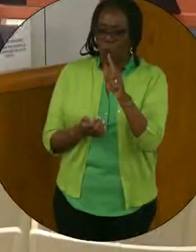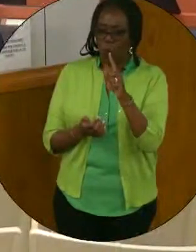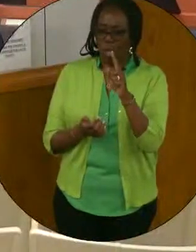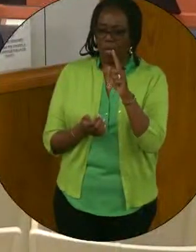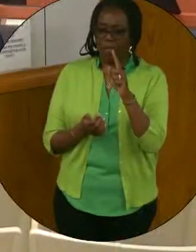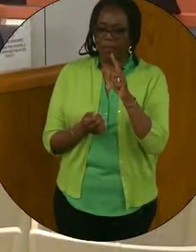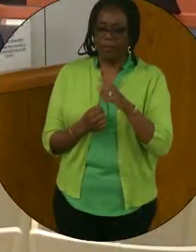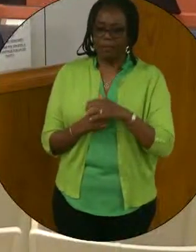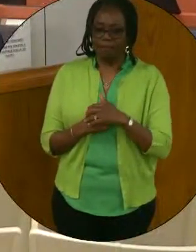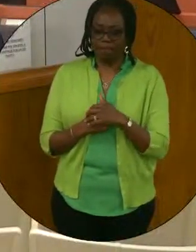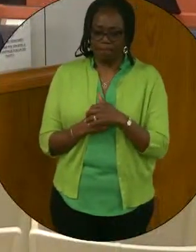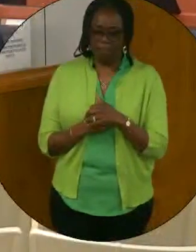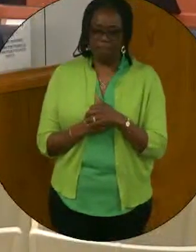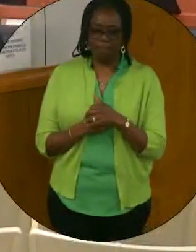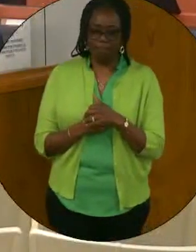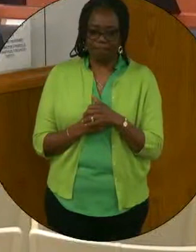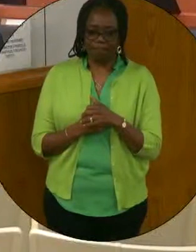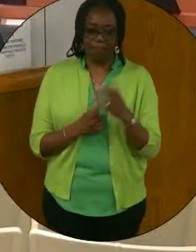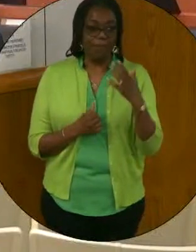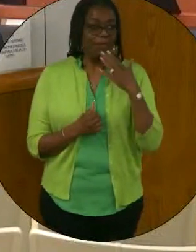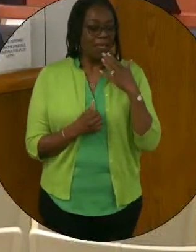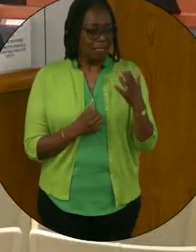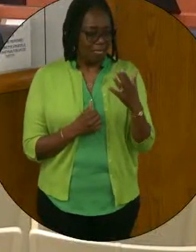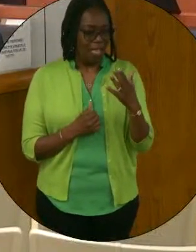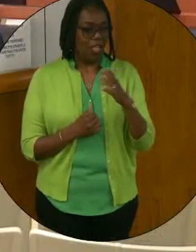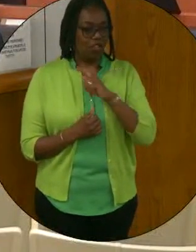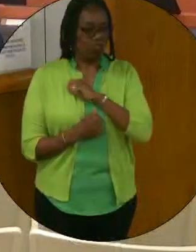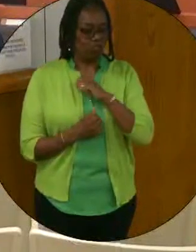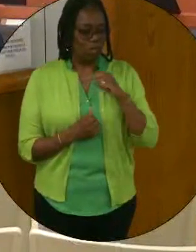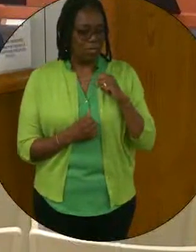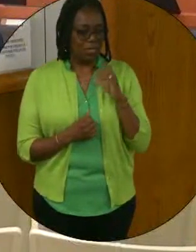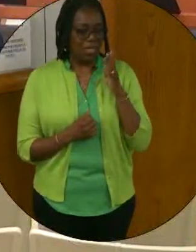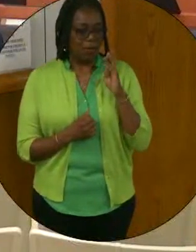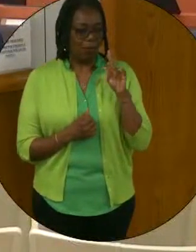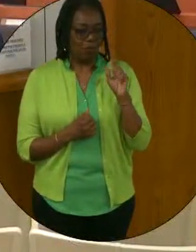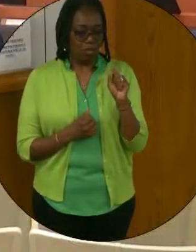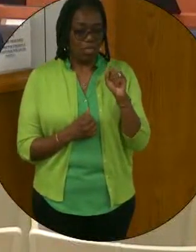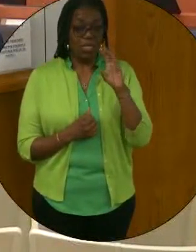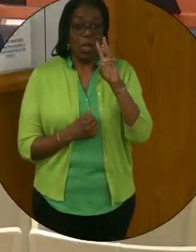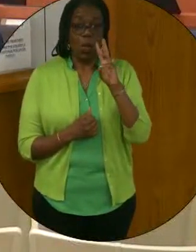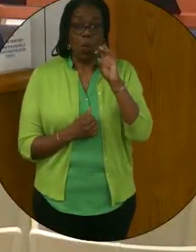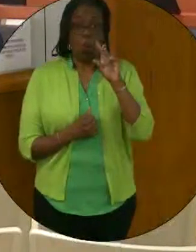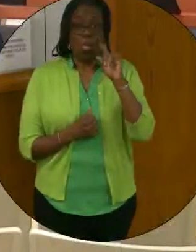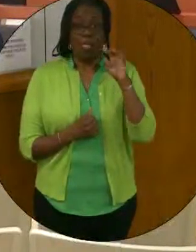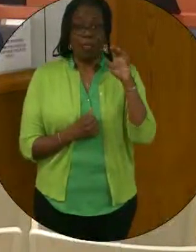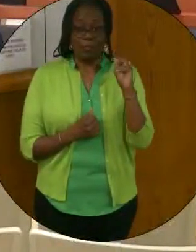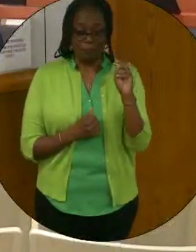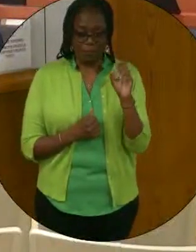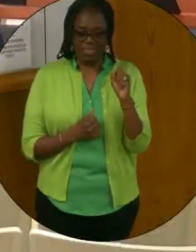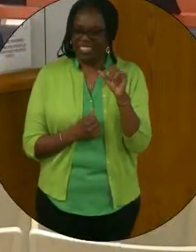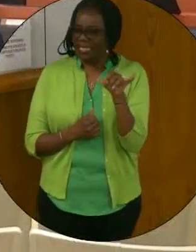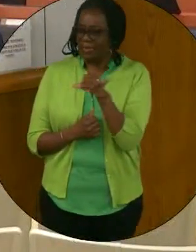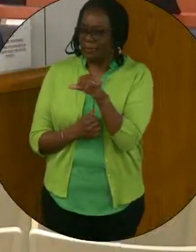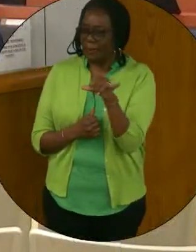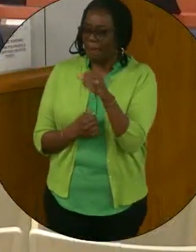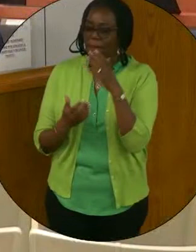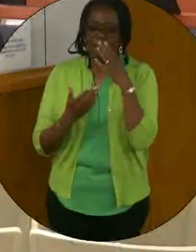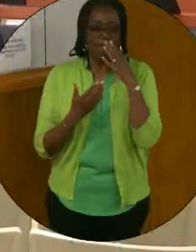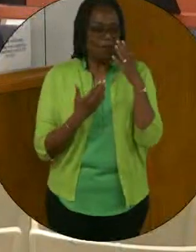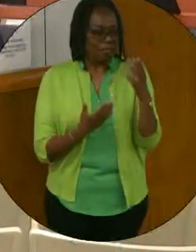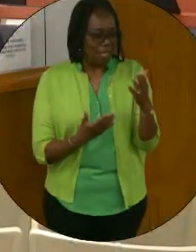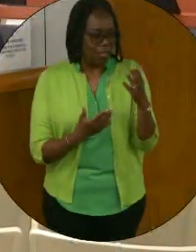report. Thank you, Trustee Brooks. Trustee Williams? I second. Thank you, Trustee